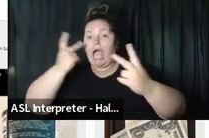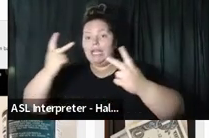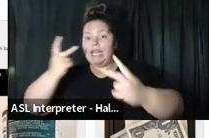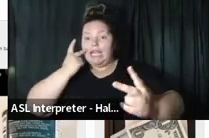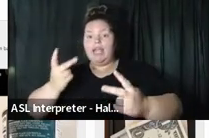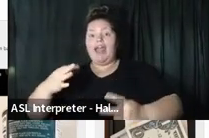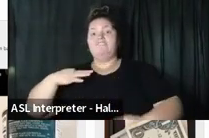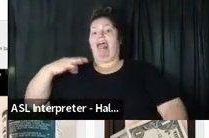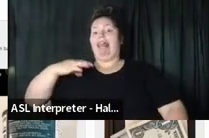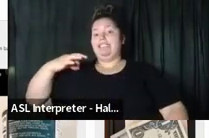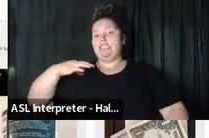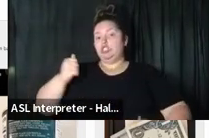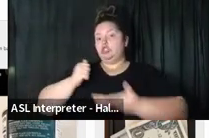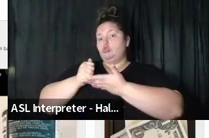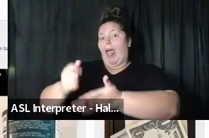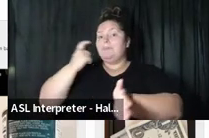to recognize